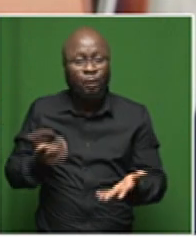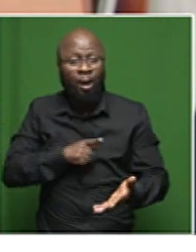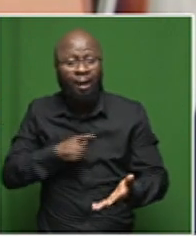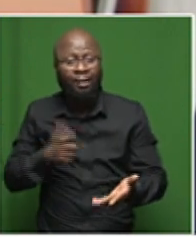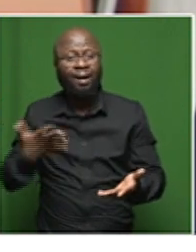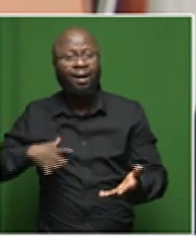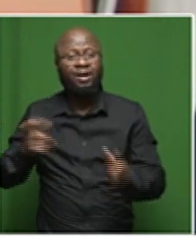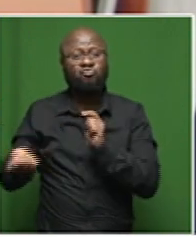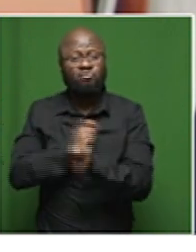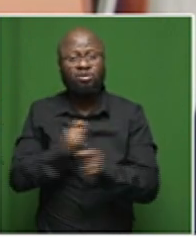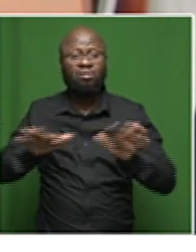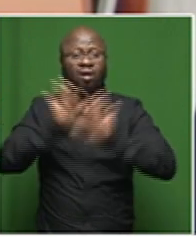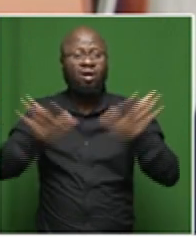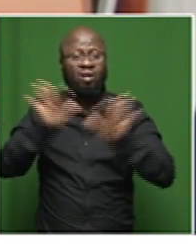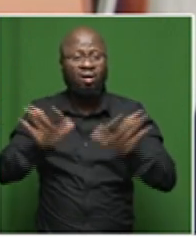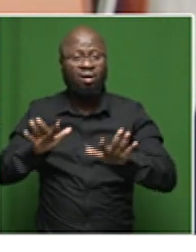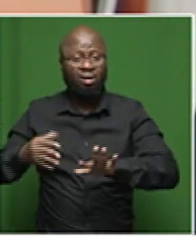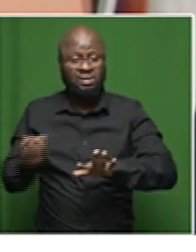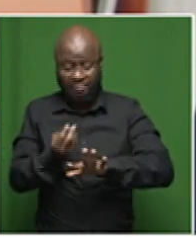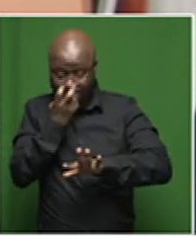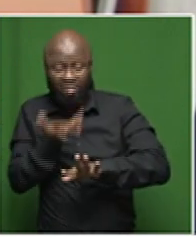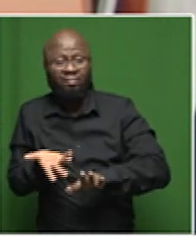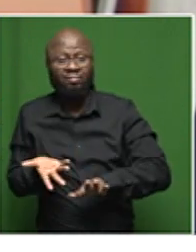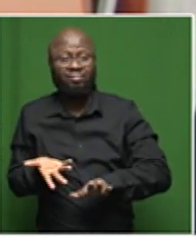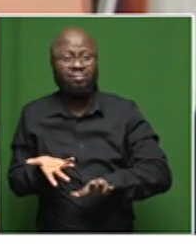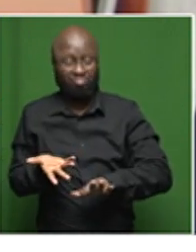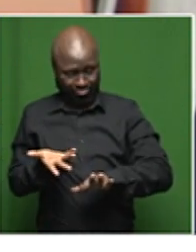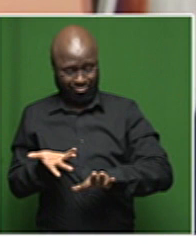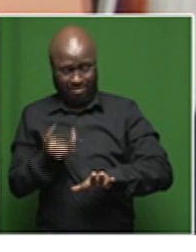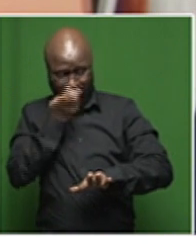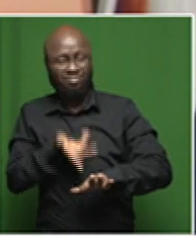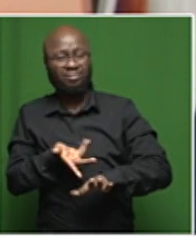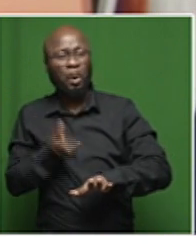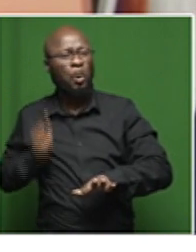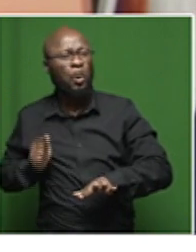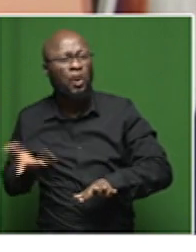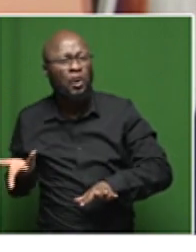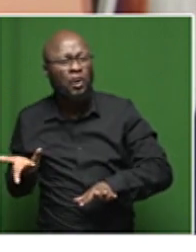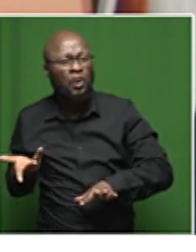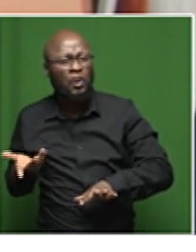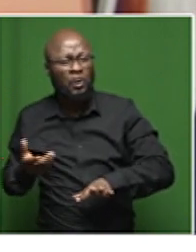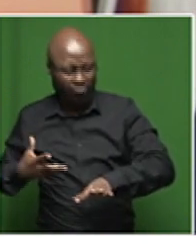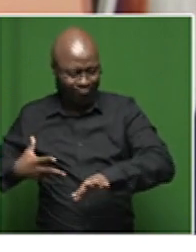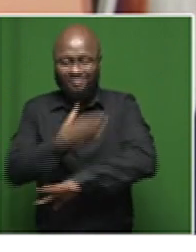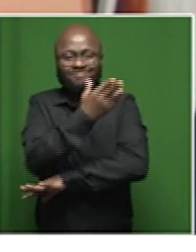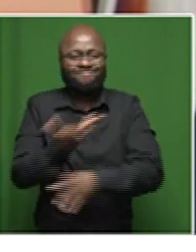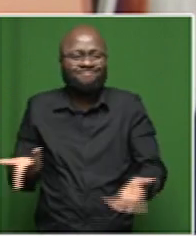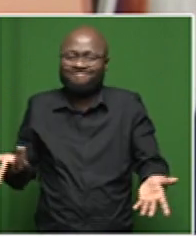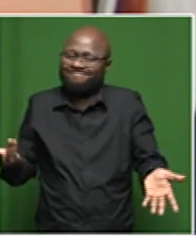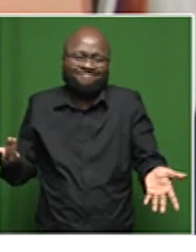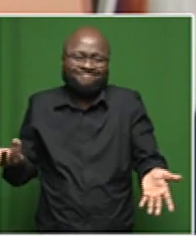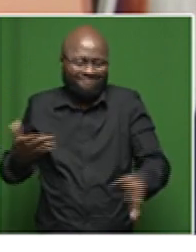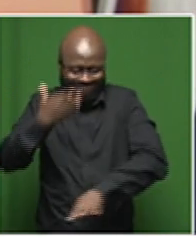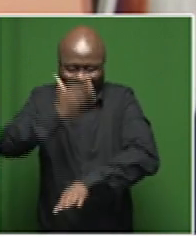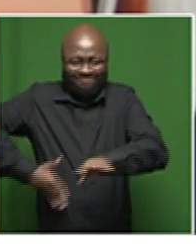the leg, where the leg becomes black, and then that's called gangrene. That's normally where you see people who have been amputated and so on. So it is a blood vessel